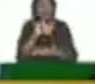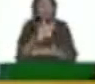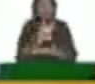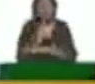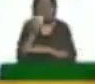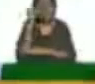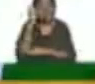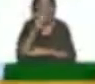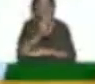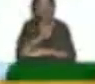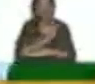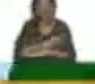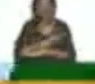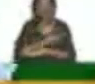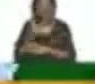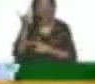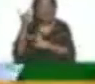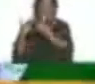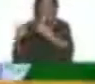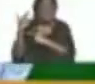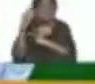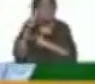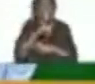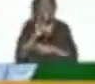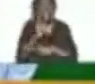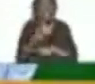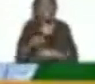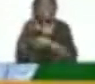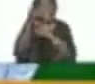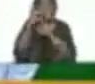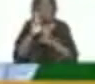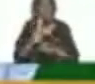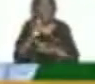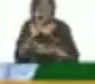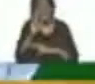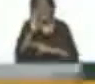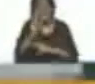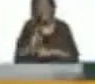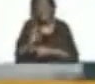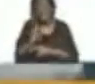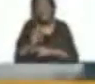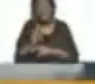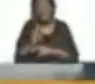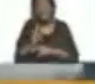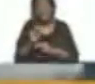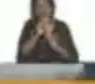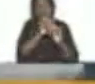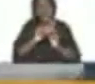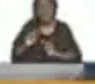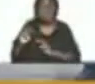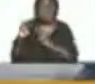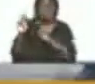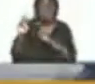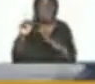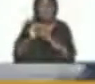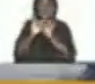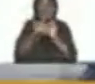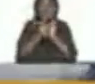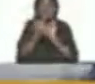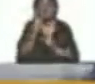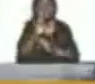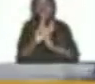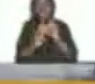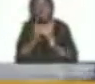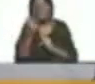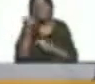Obi Wilchcombe's legacy, meantime, will be one of honor and one deserving of admiration. At least that's how two people who knew the late